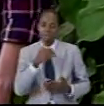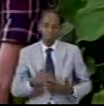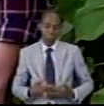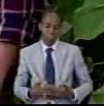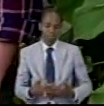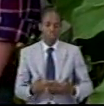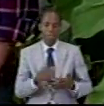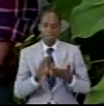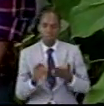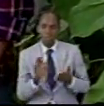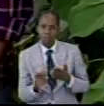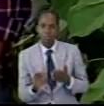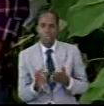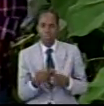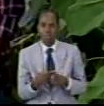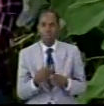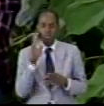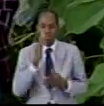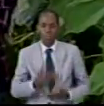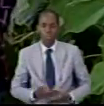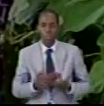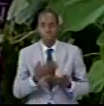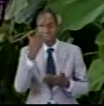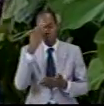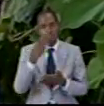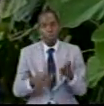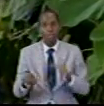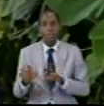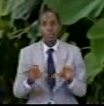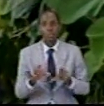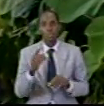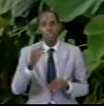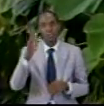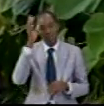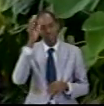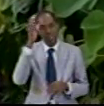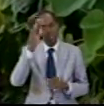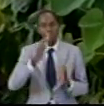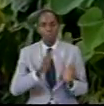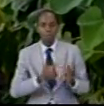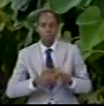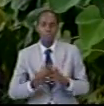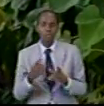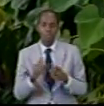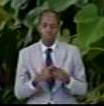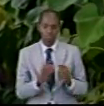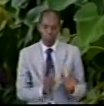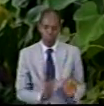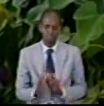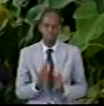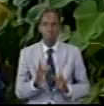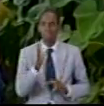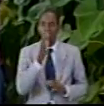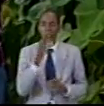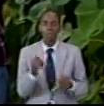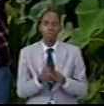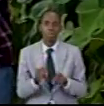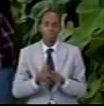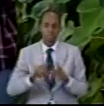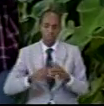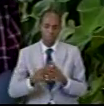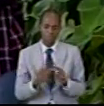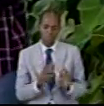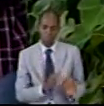days. She'll soon deliver. You know what they do? The father begins to adjust. And the mother begins to